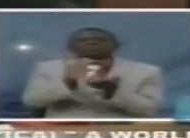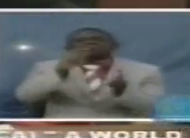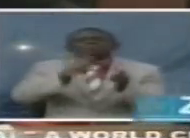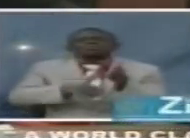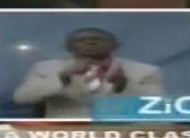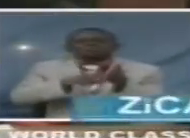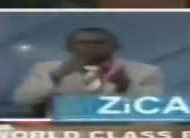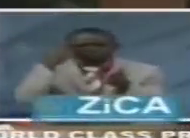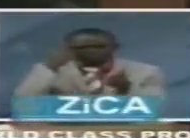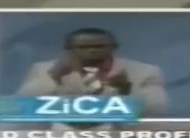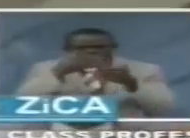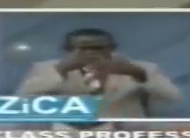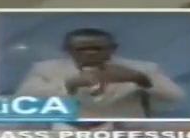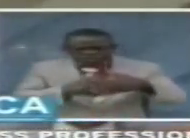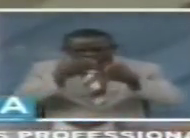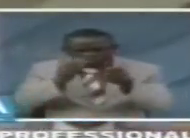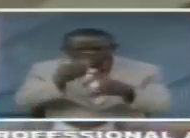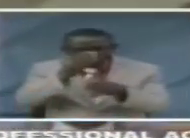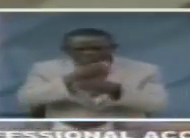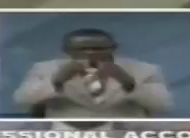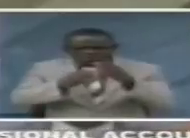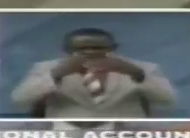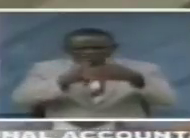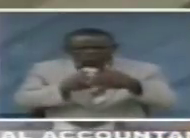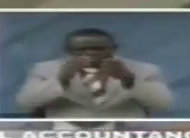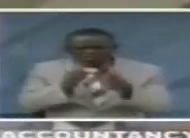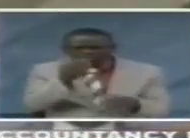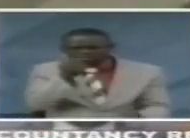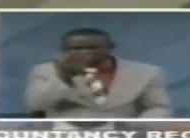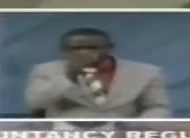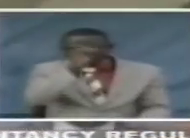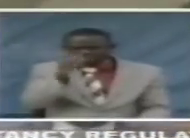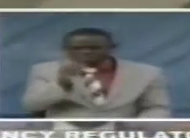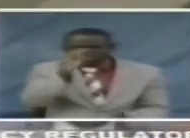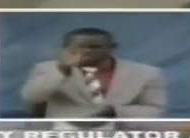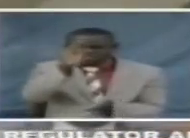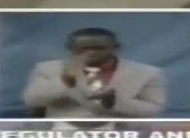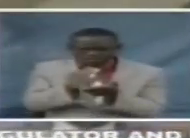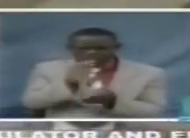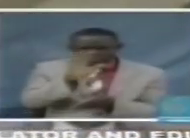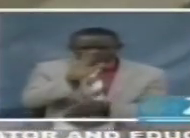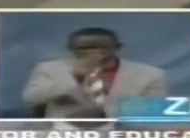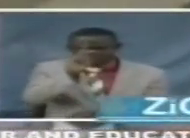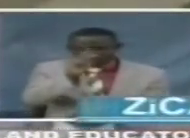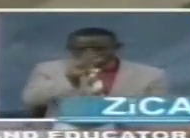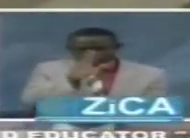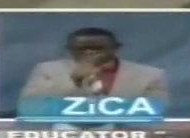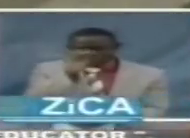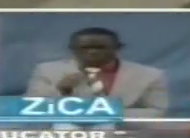to reduce customs duty on bricks that are used in the formation of furnaces